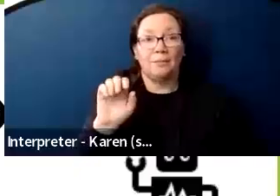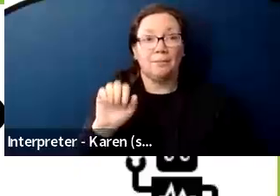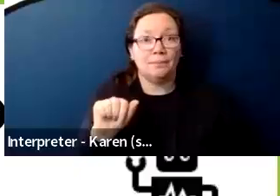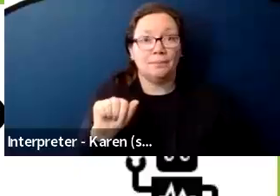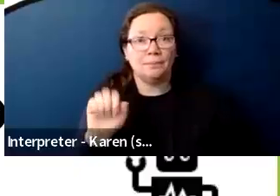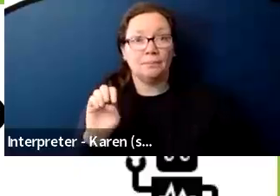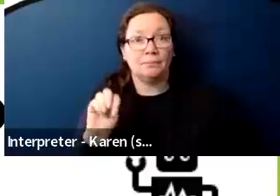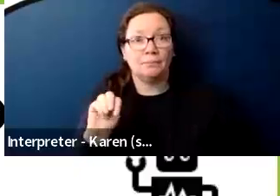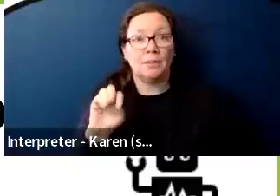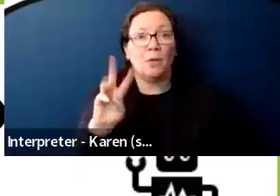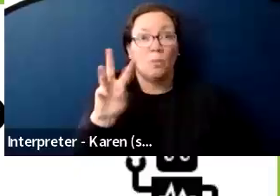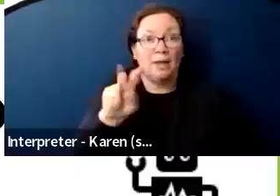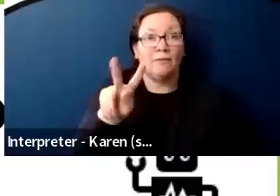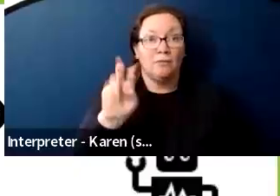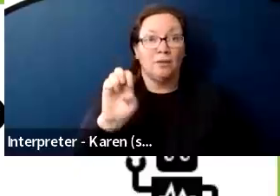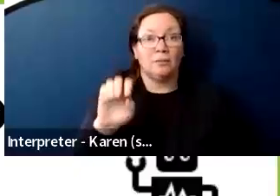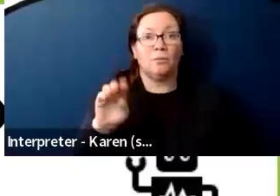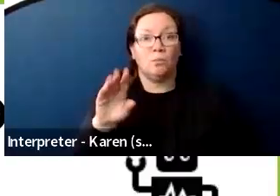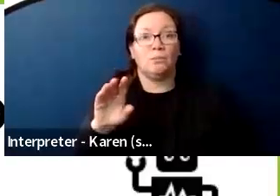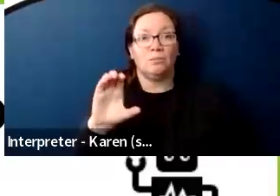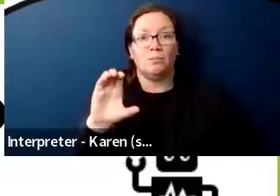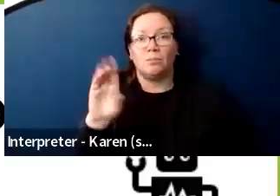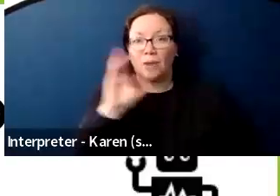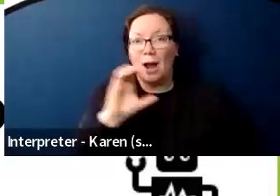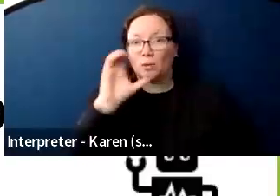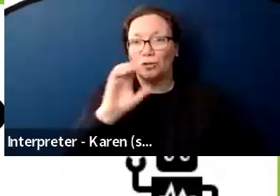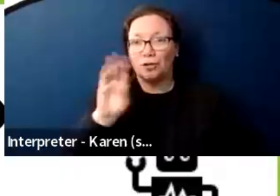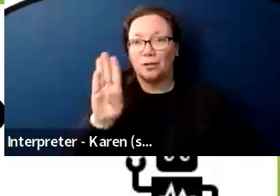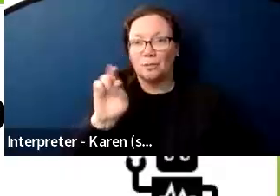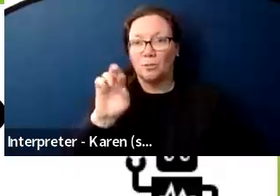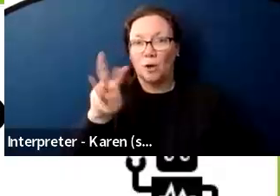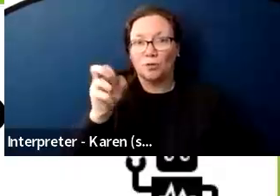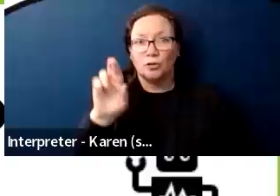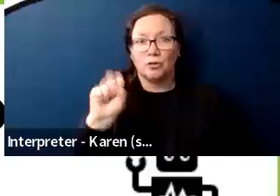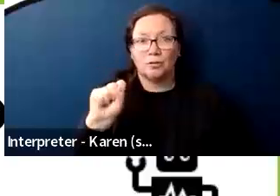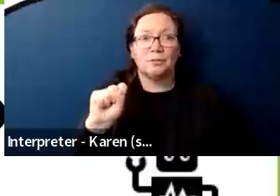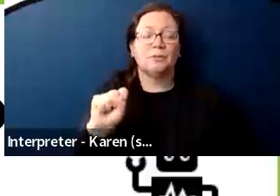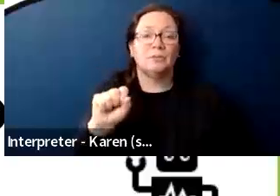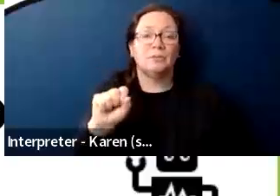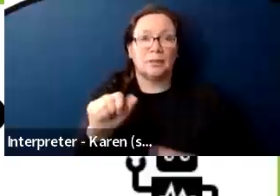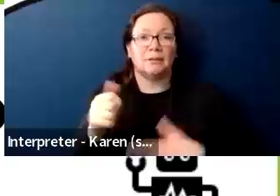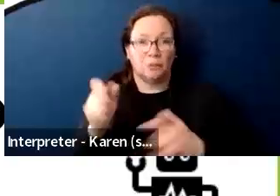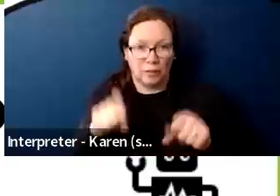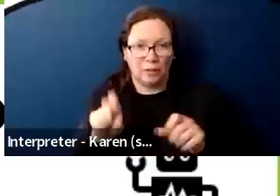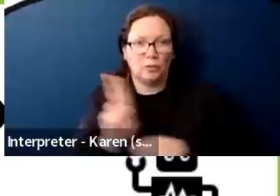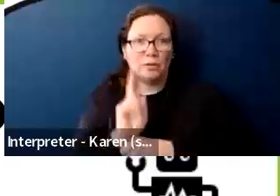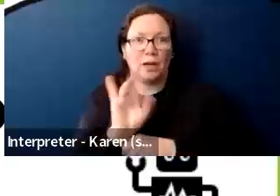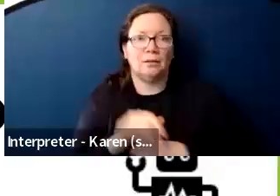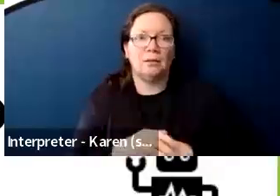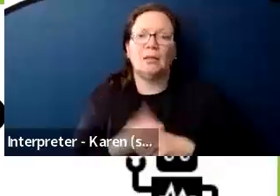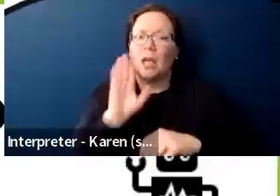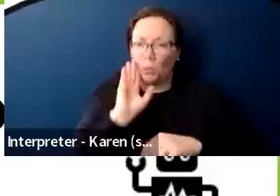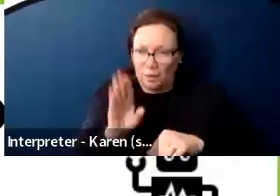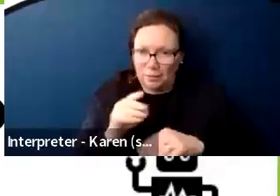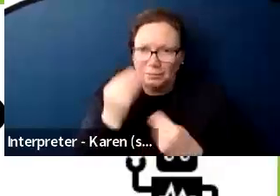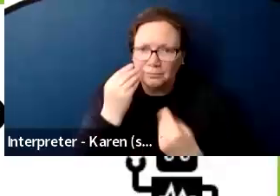and it'll give you like a readout of how accessible or what kind of accessibility issues are on that